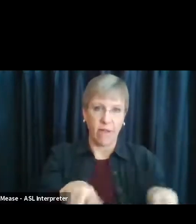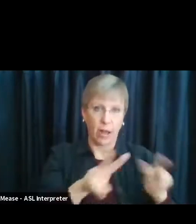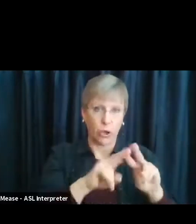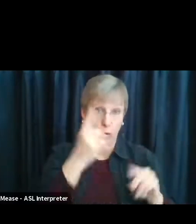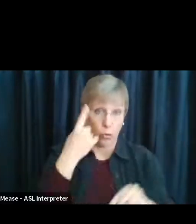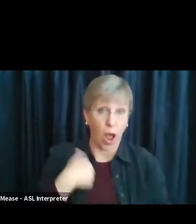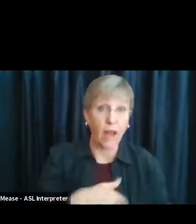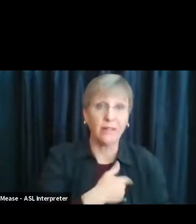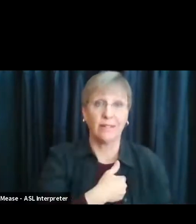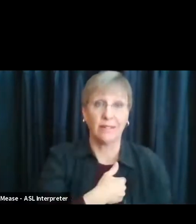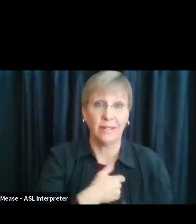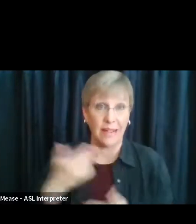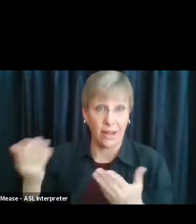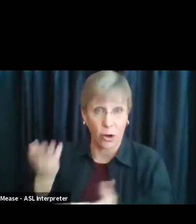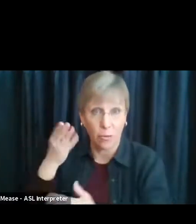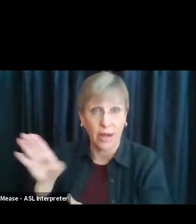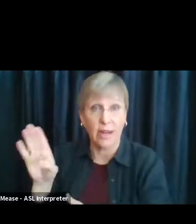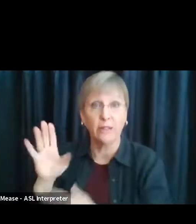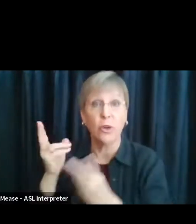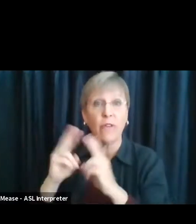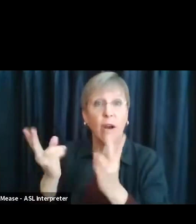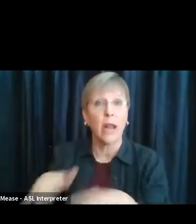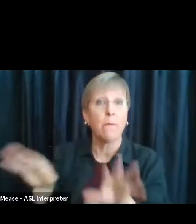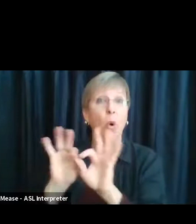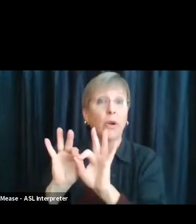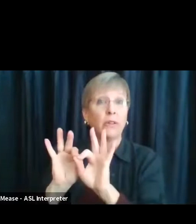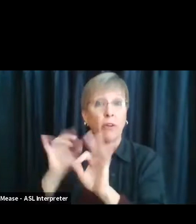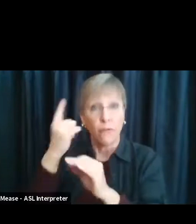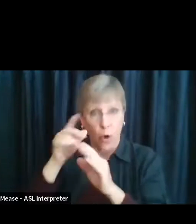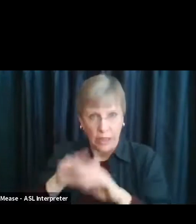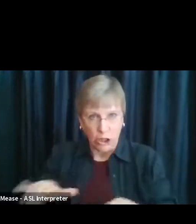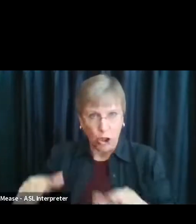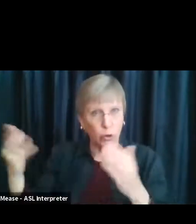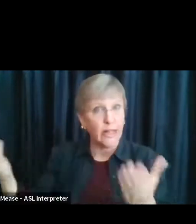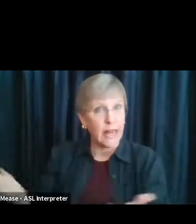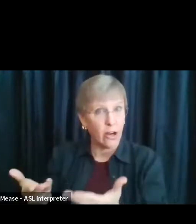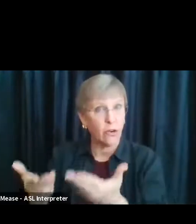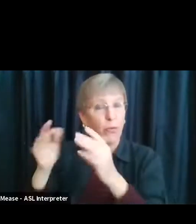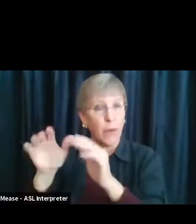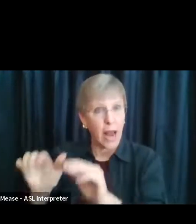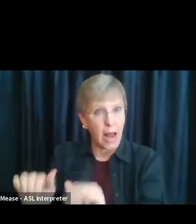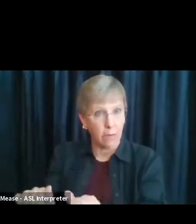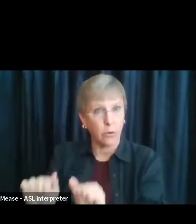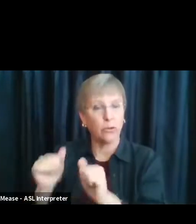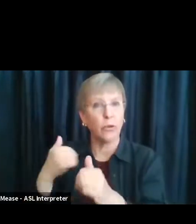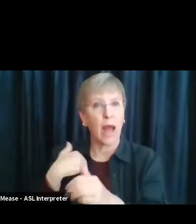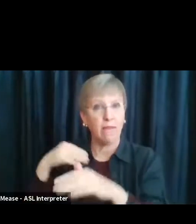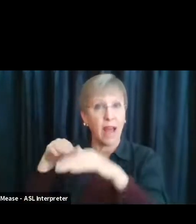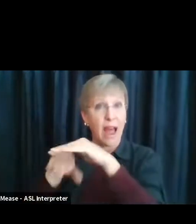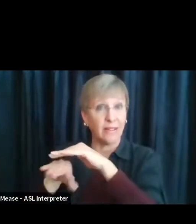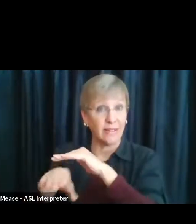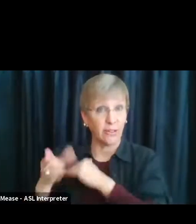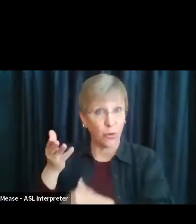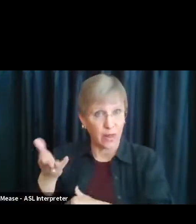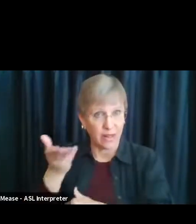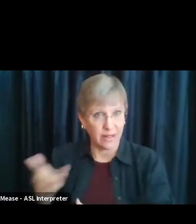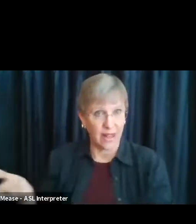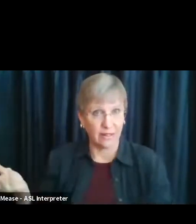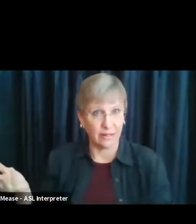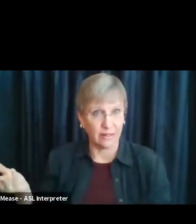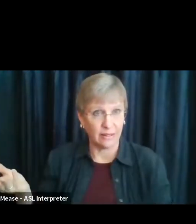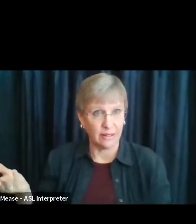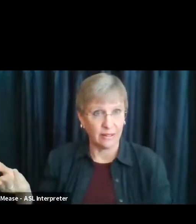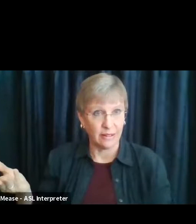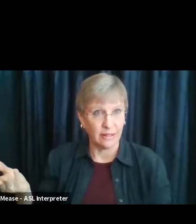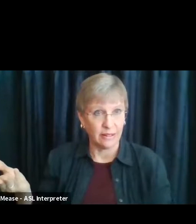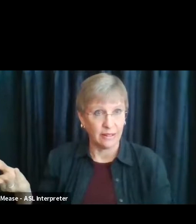And so it's very, very important for the children here to be able to have access to them. So here